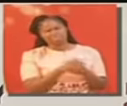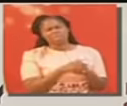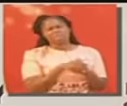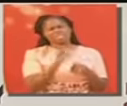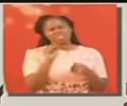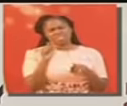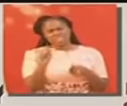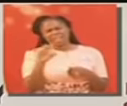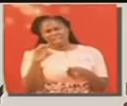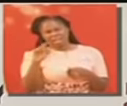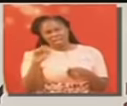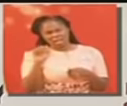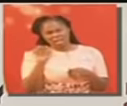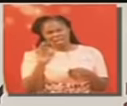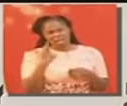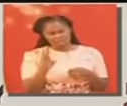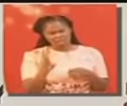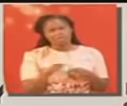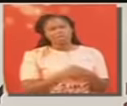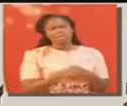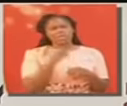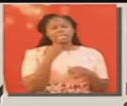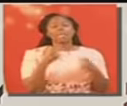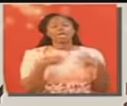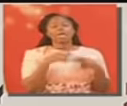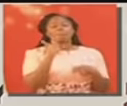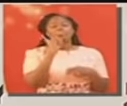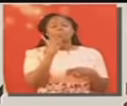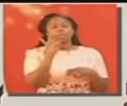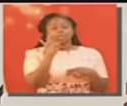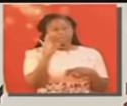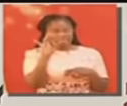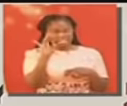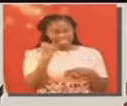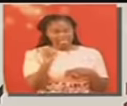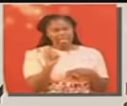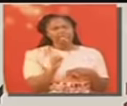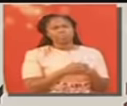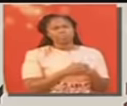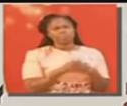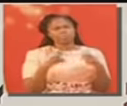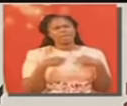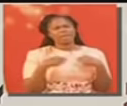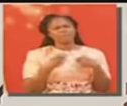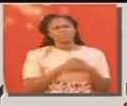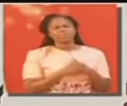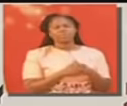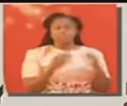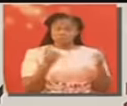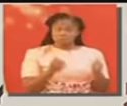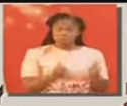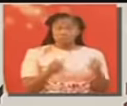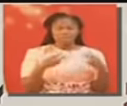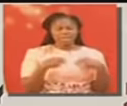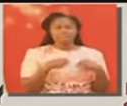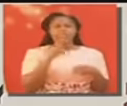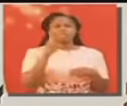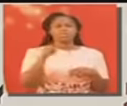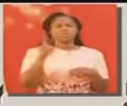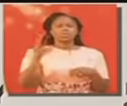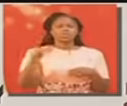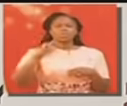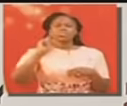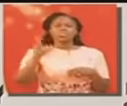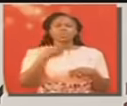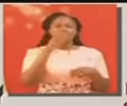Sinclair there. We have 780 in stock. So currently, we have